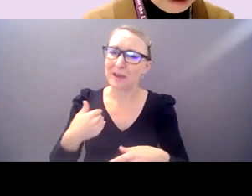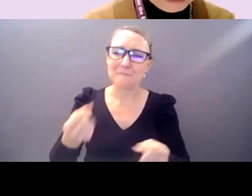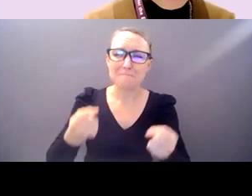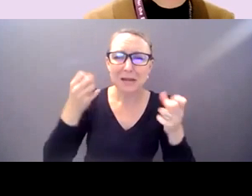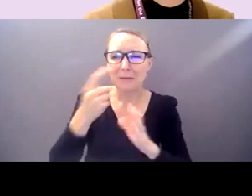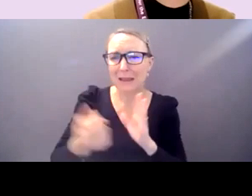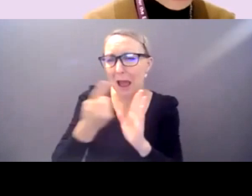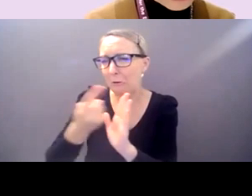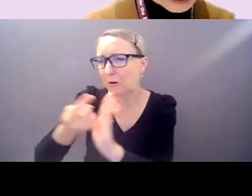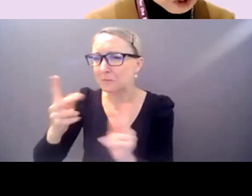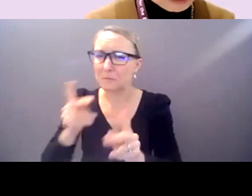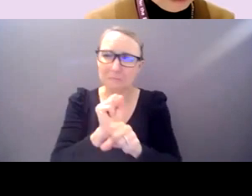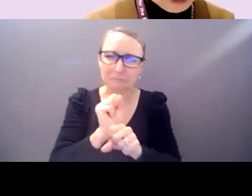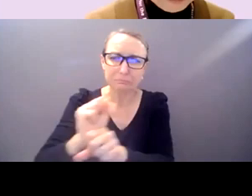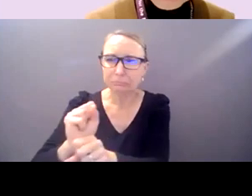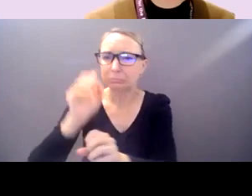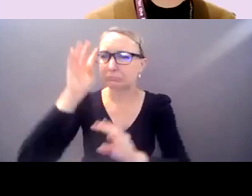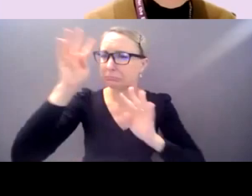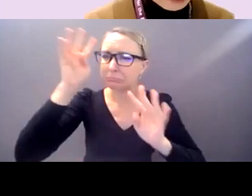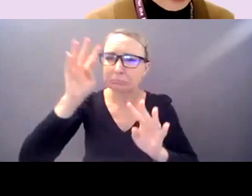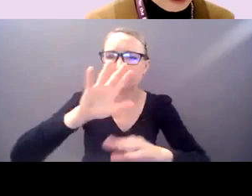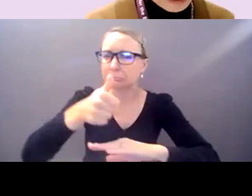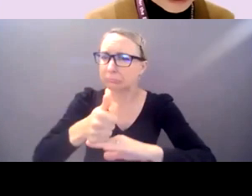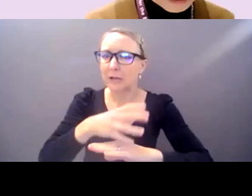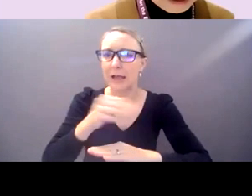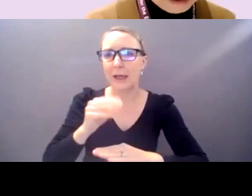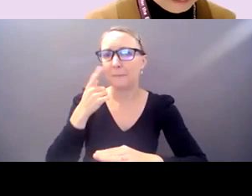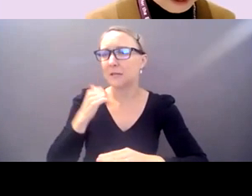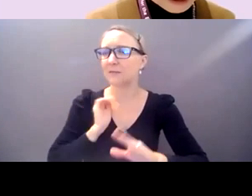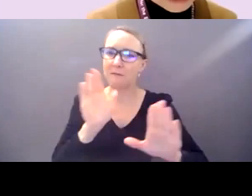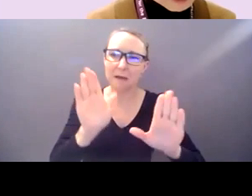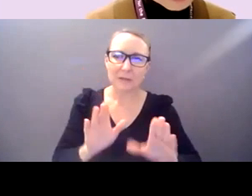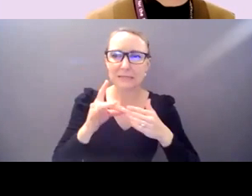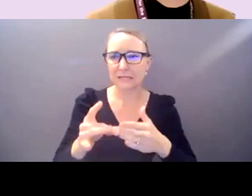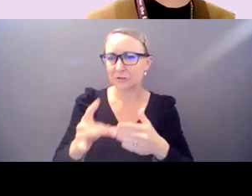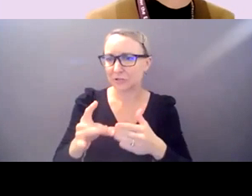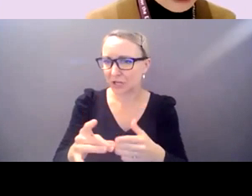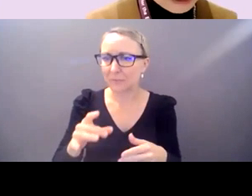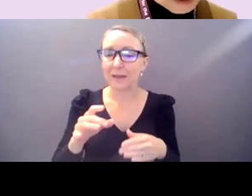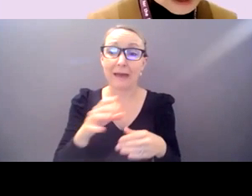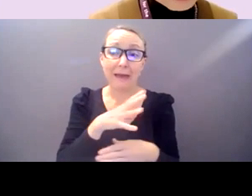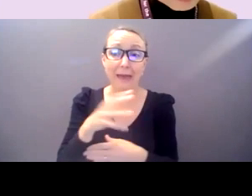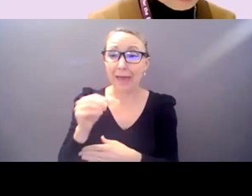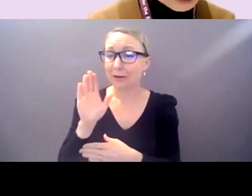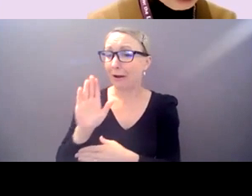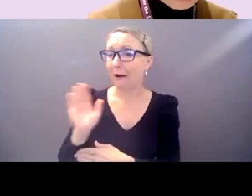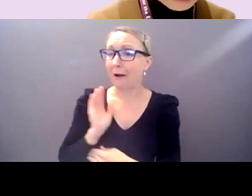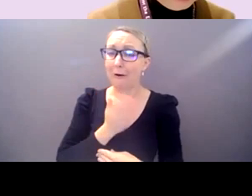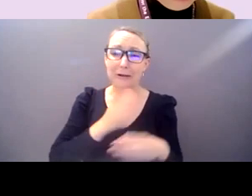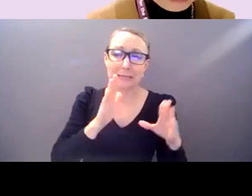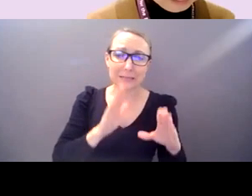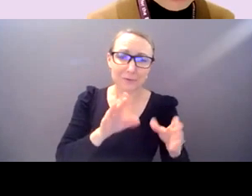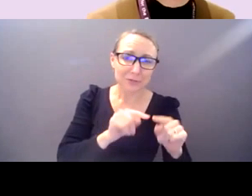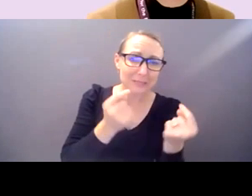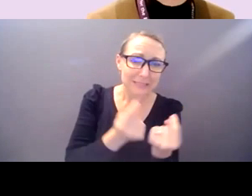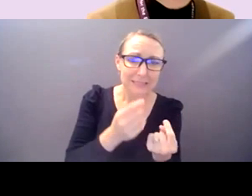work and the dynamic leadership of Director Kim McCoy-Wade and her exceptional team and Secretary Gawley at